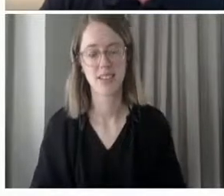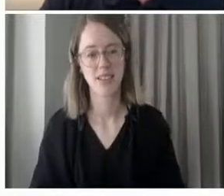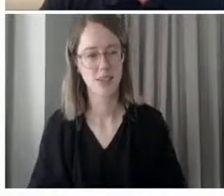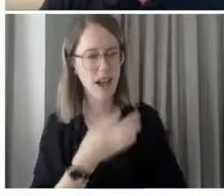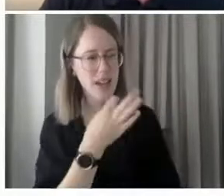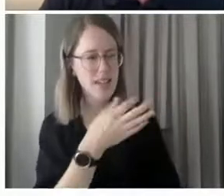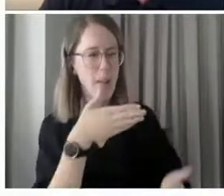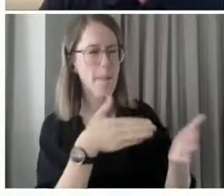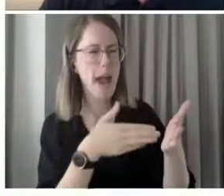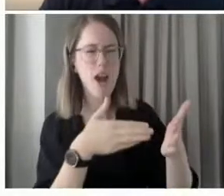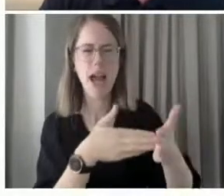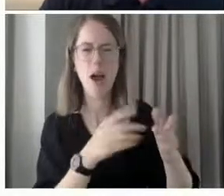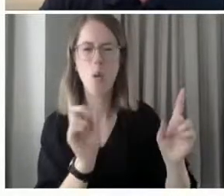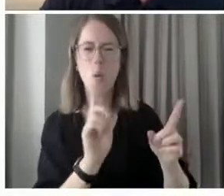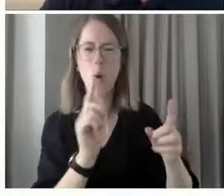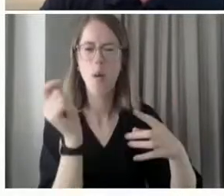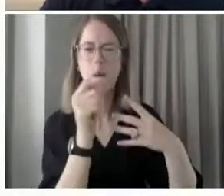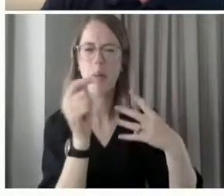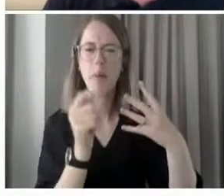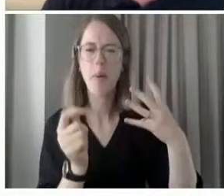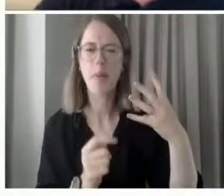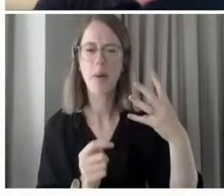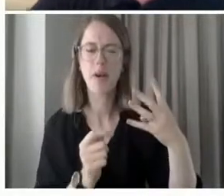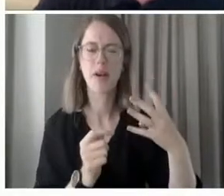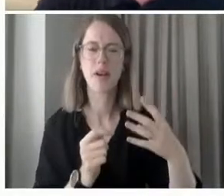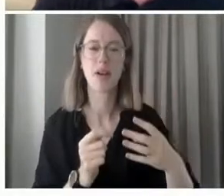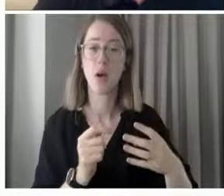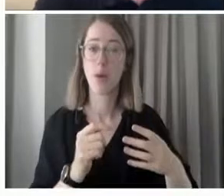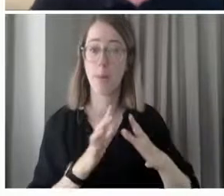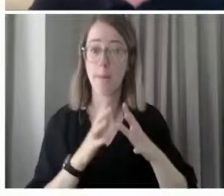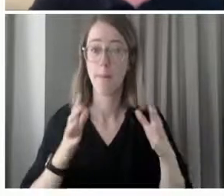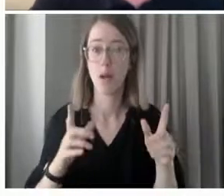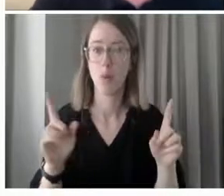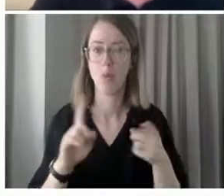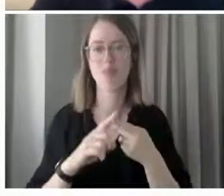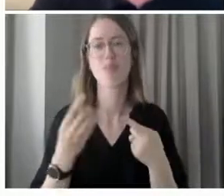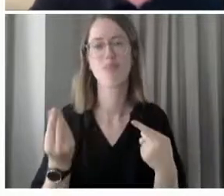barriers are, the biggest one is price.